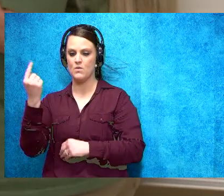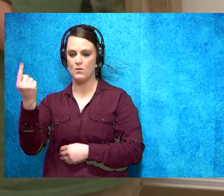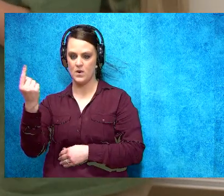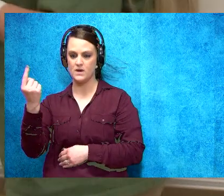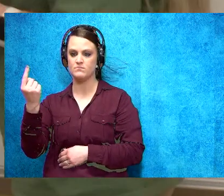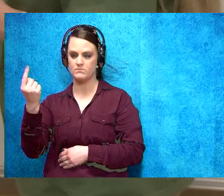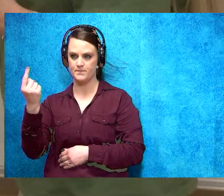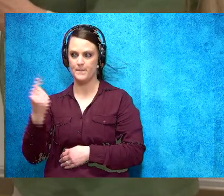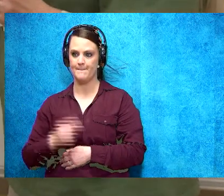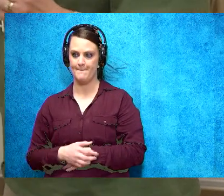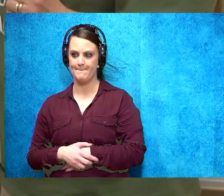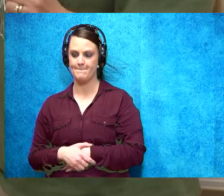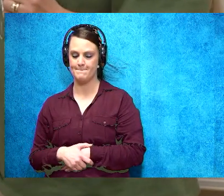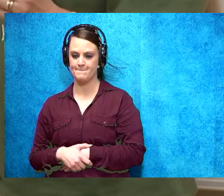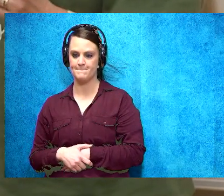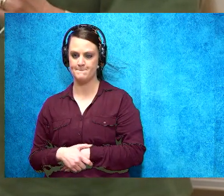whole.